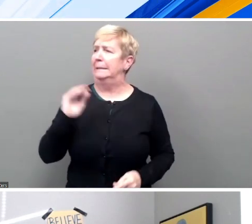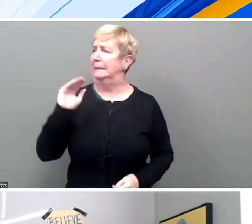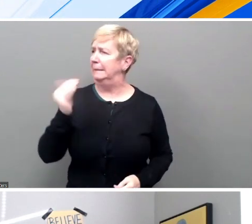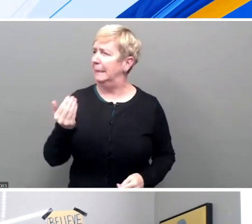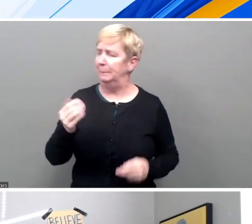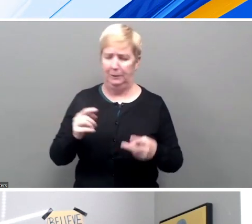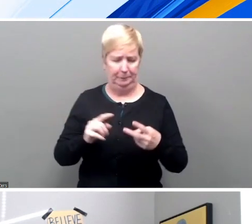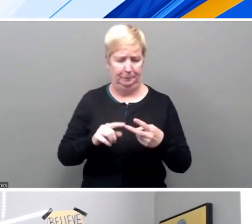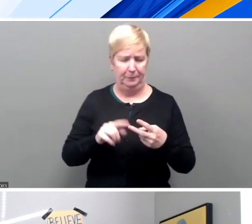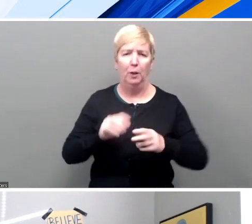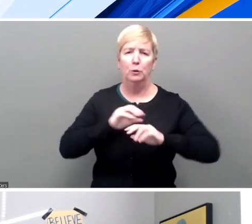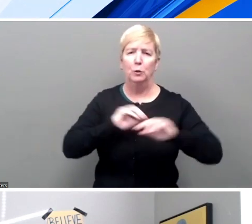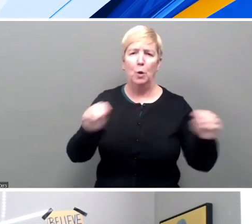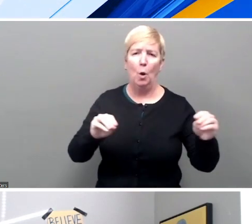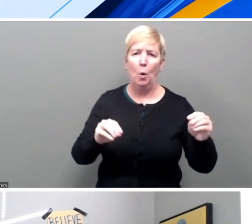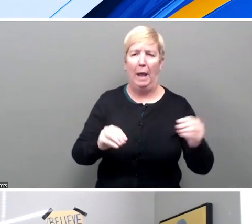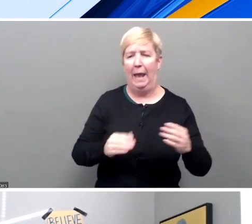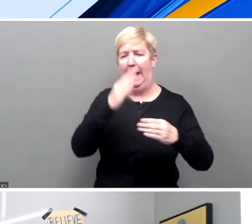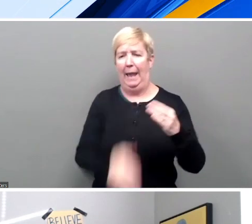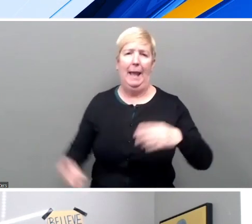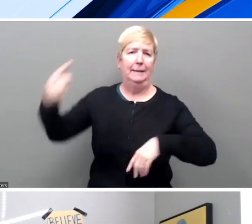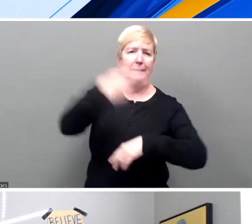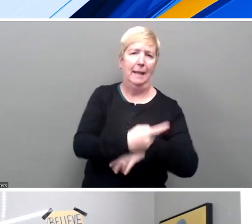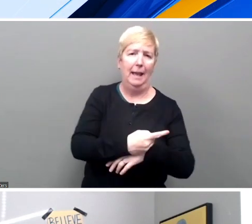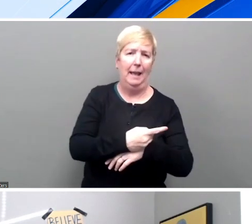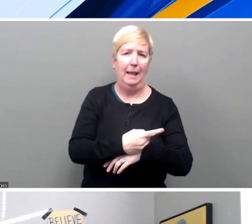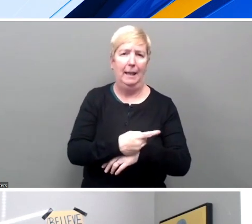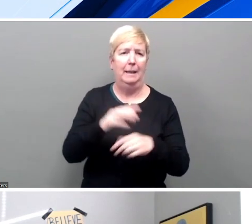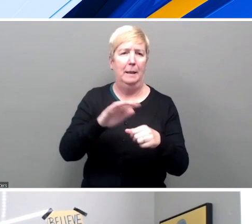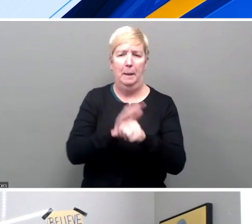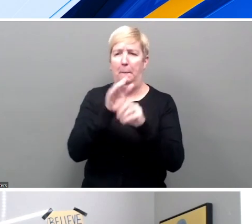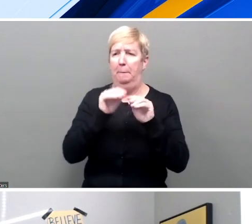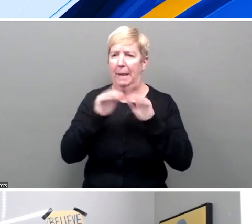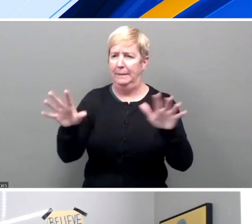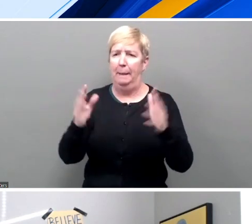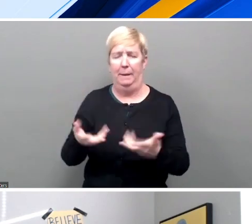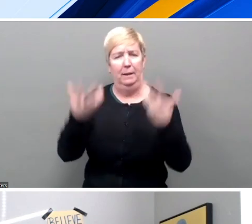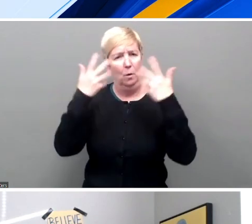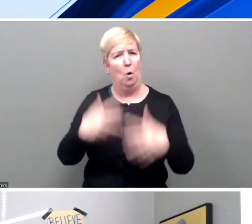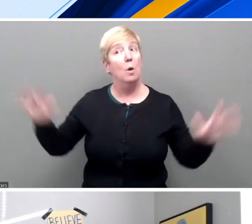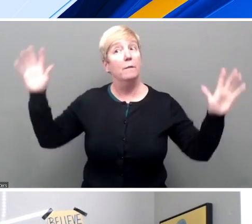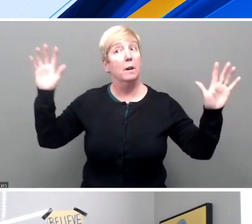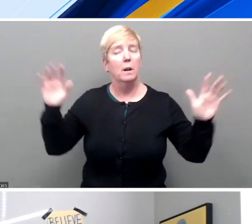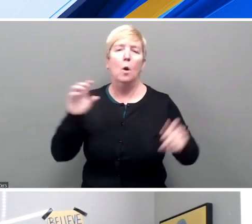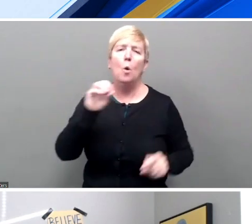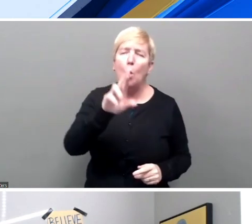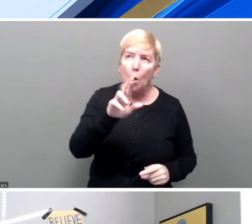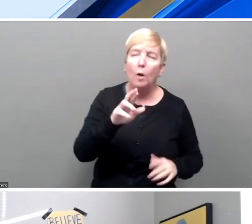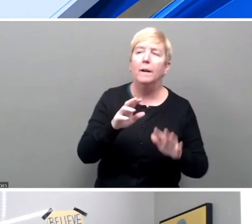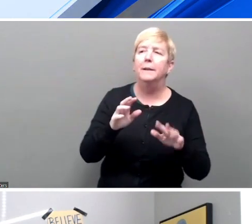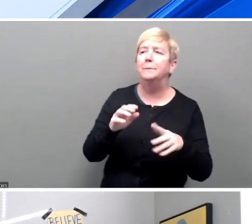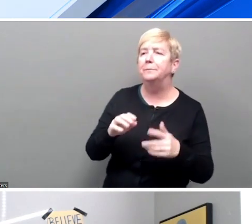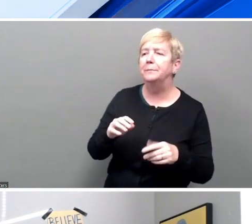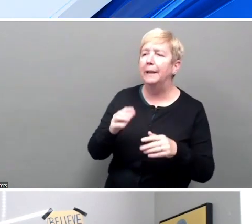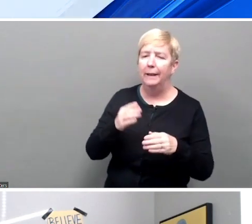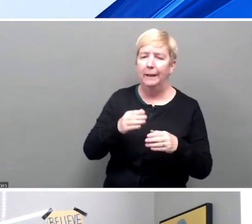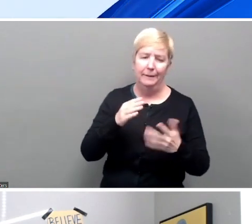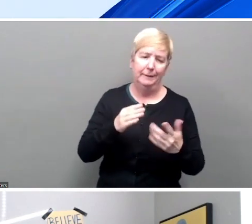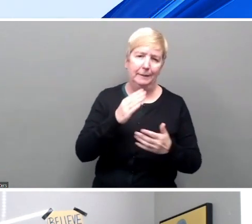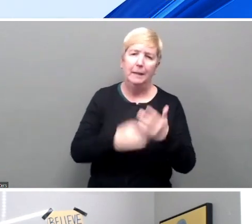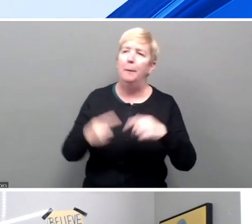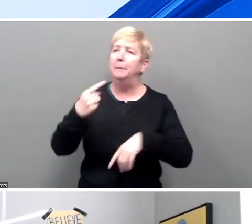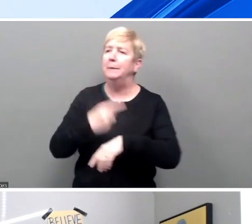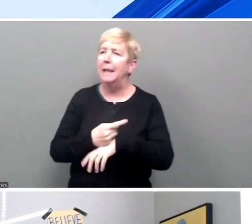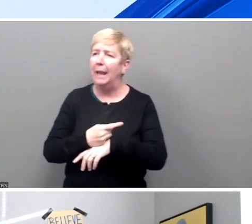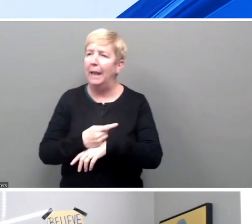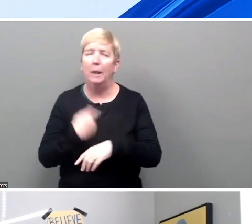the pandemic, but is there a day where we eventually say, it's raining outside, here's where you get your